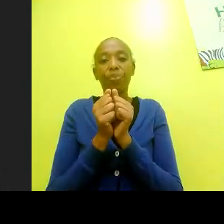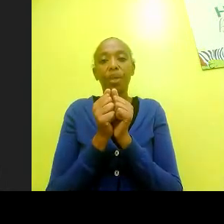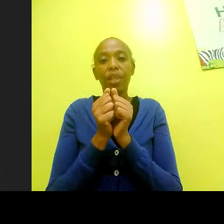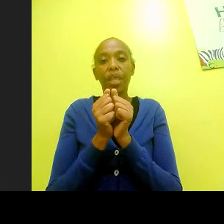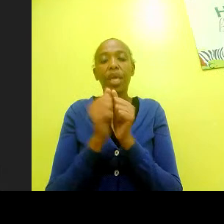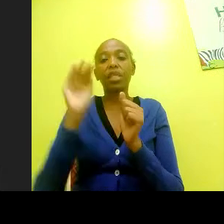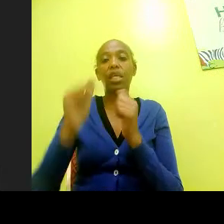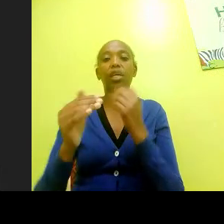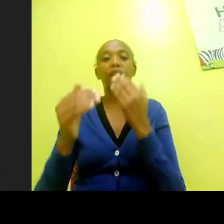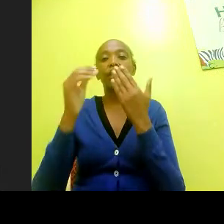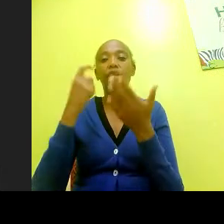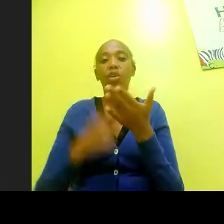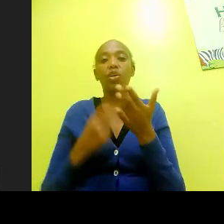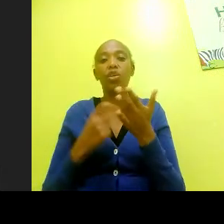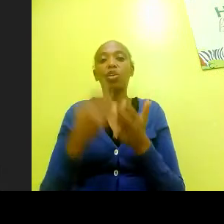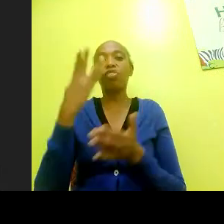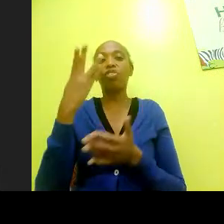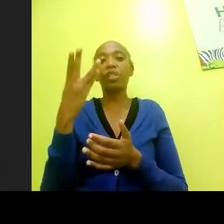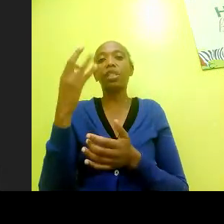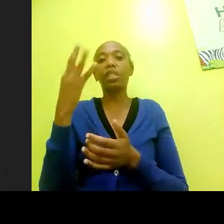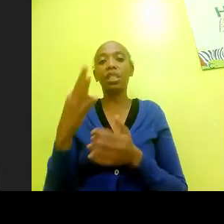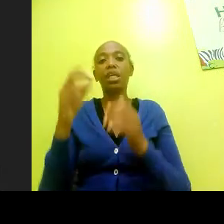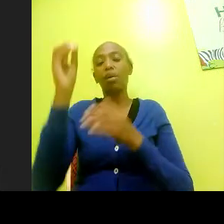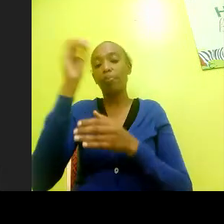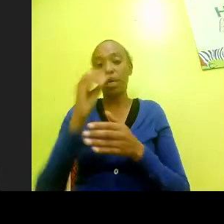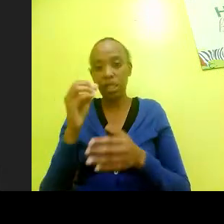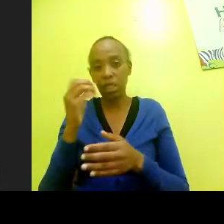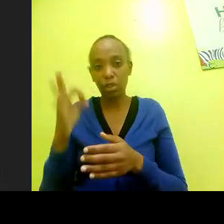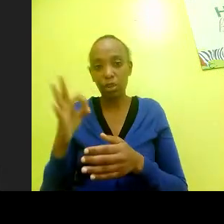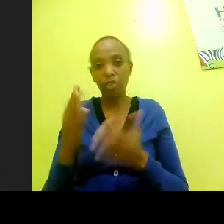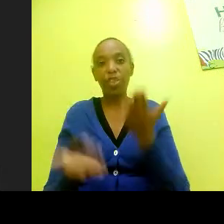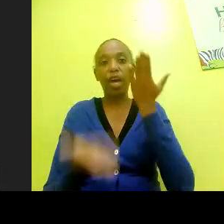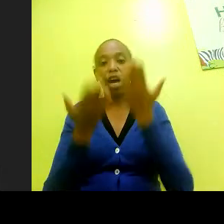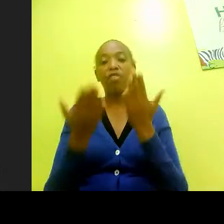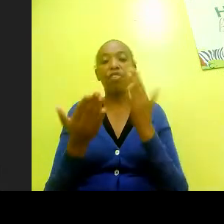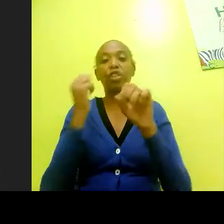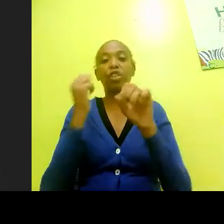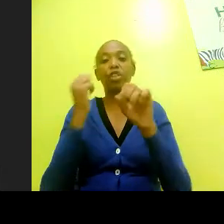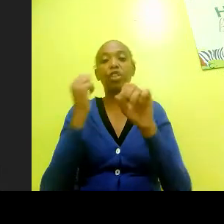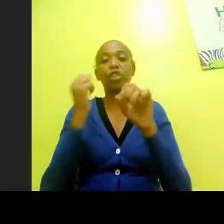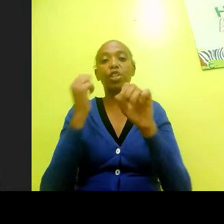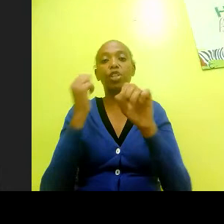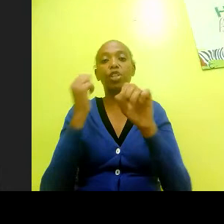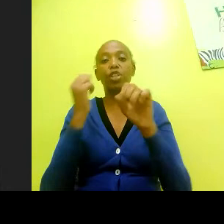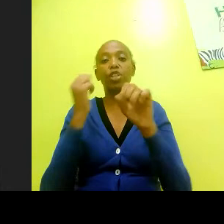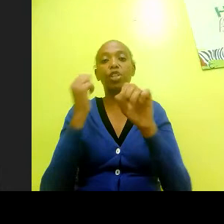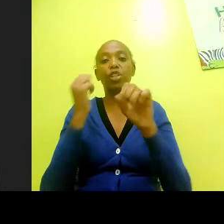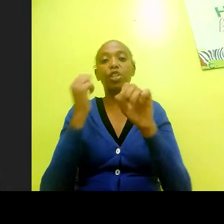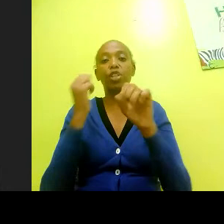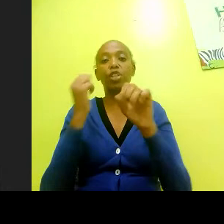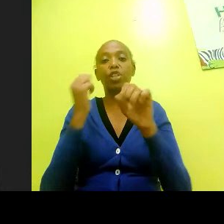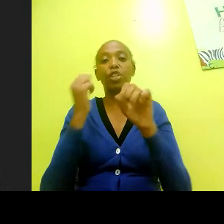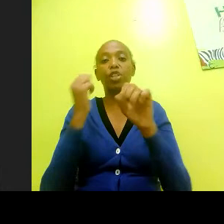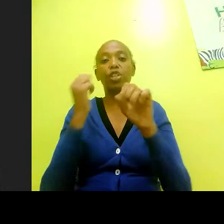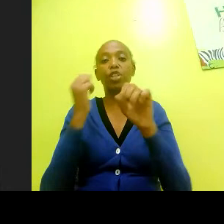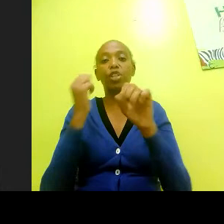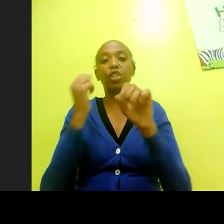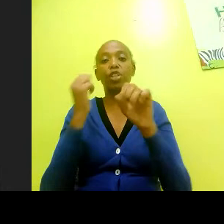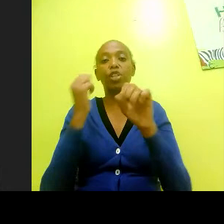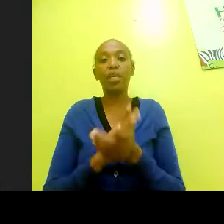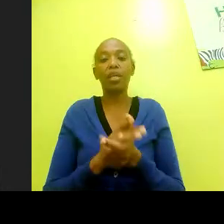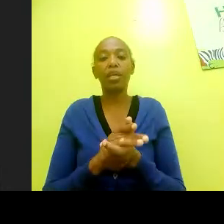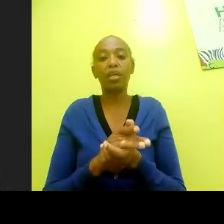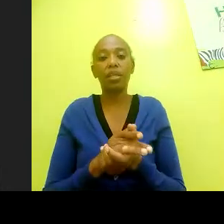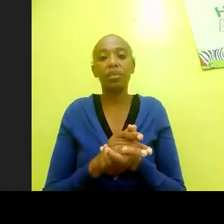of 43% of the average worker's annual salary in Ontario, the neighboring